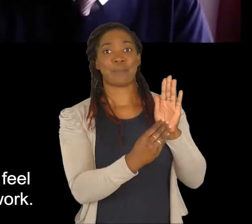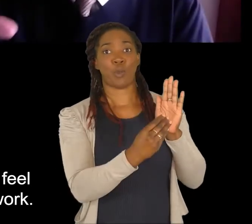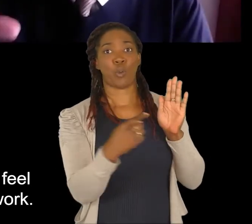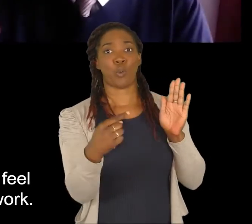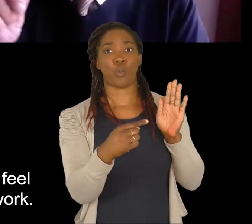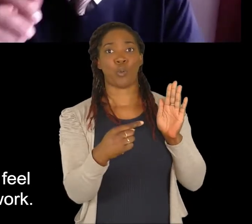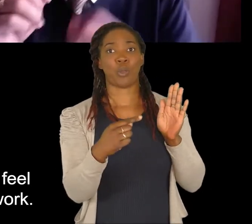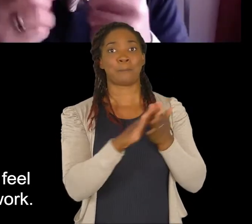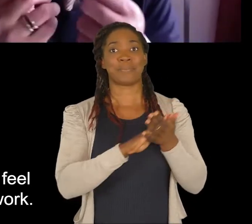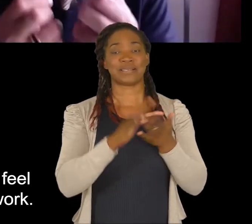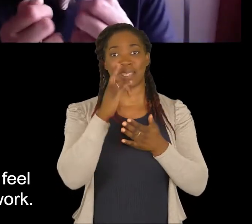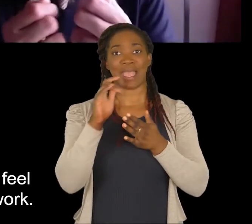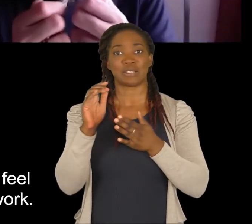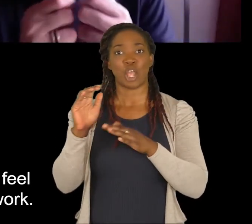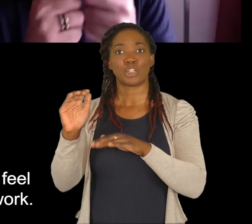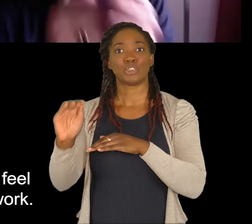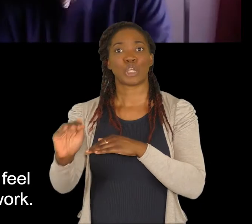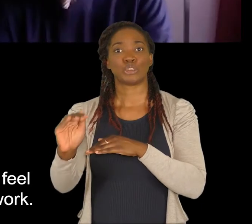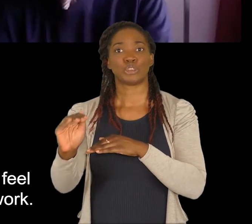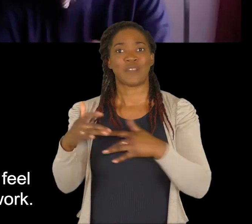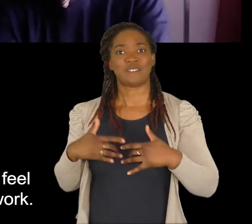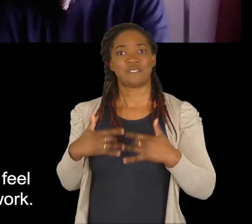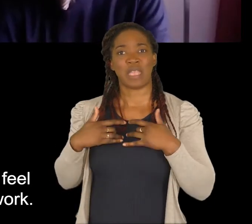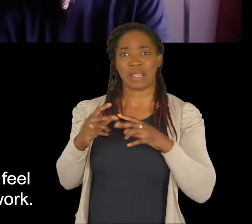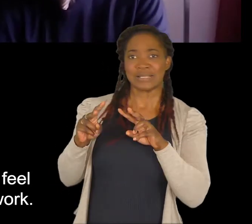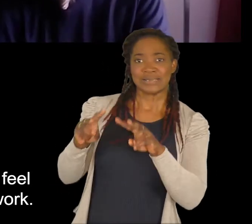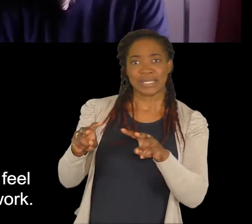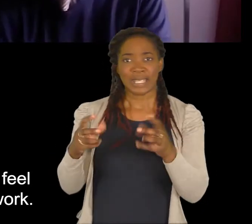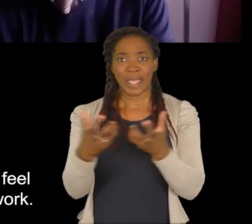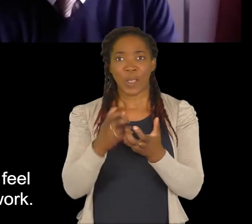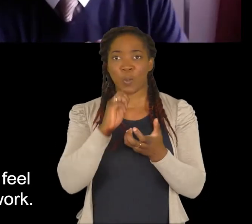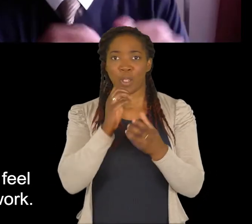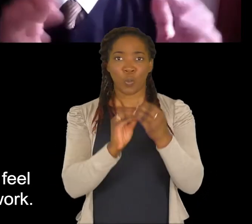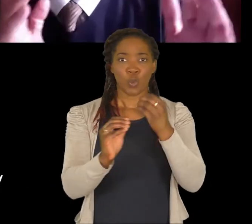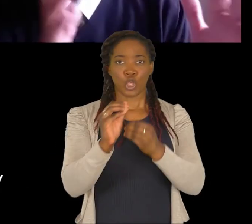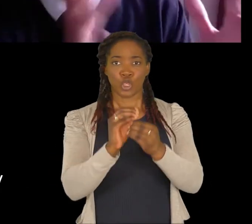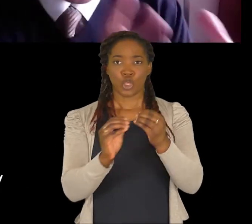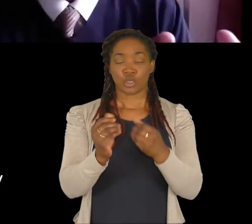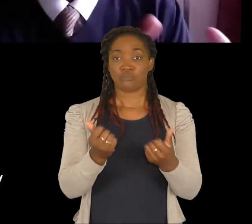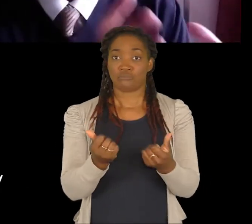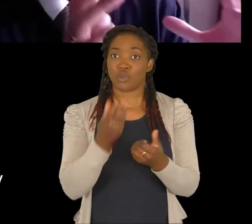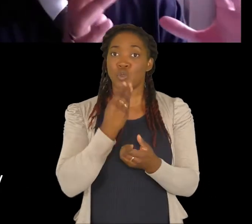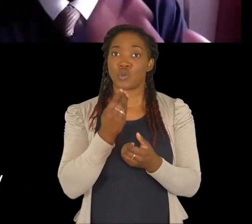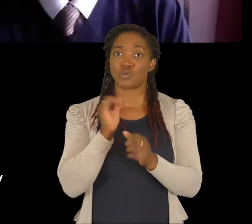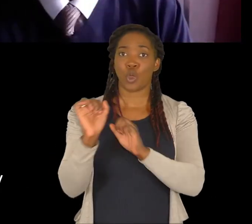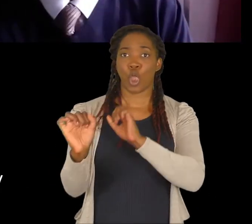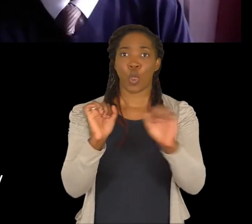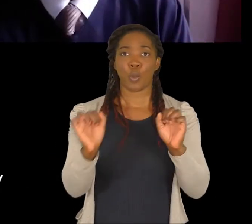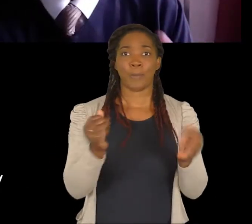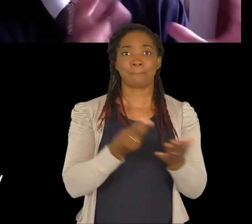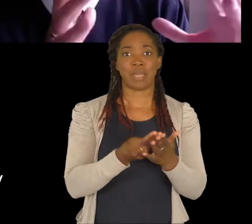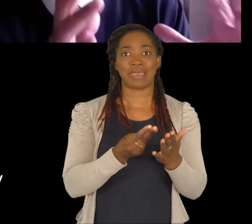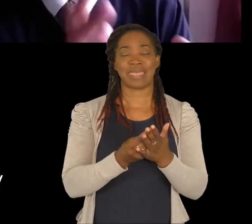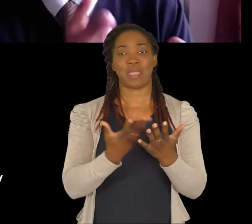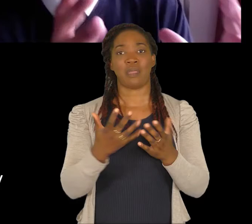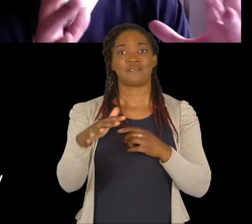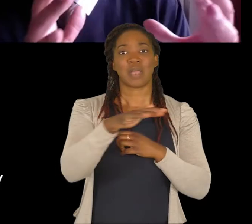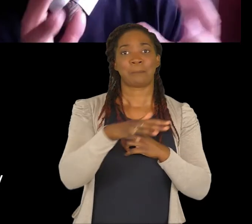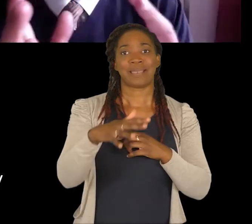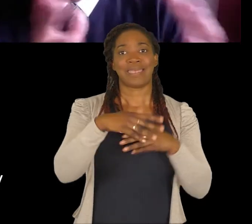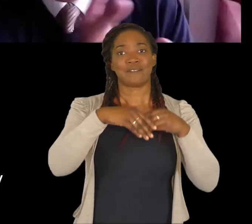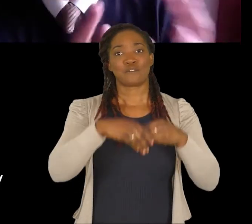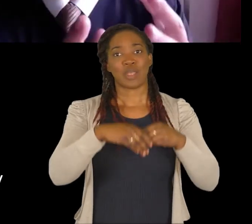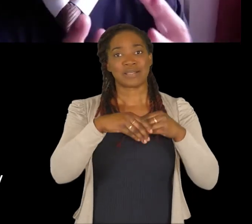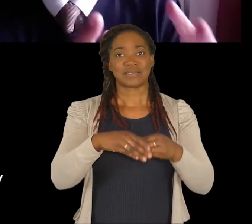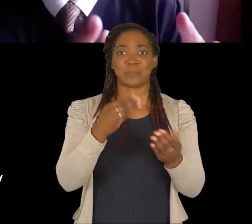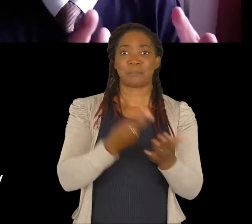demo actually enables you to touch and feel something and see how it's really going to work. So use your own money and your family